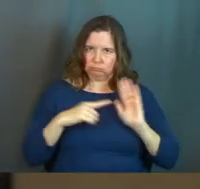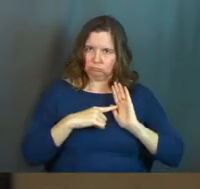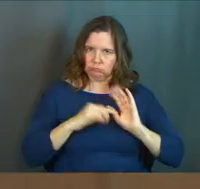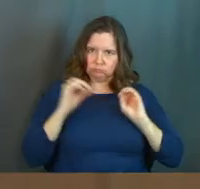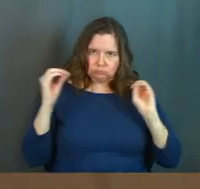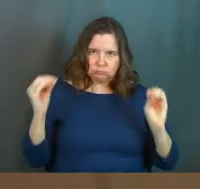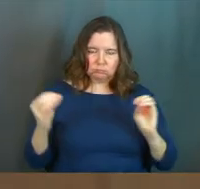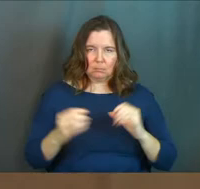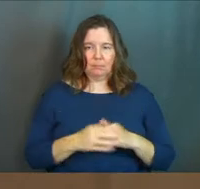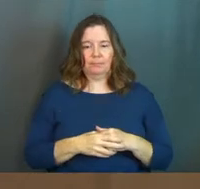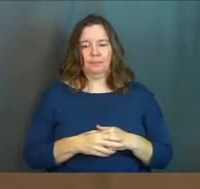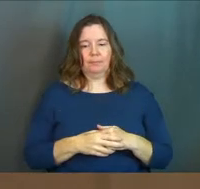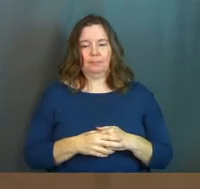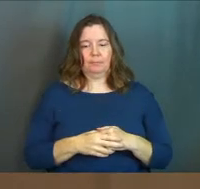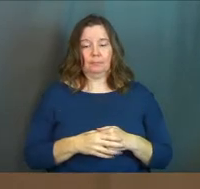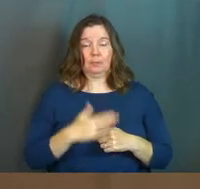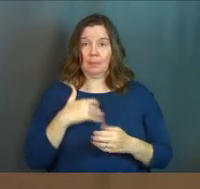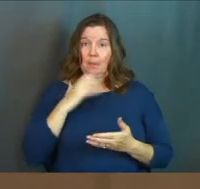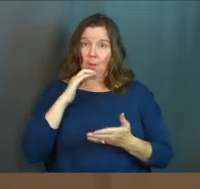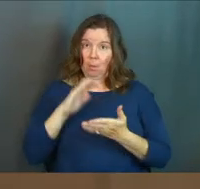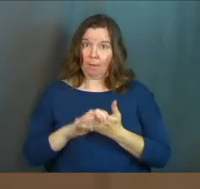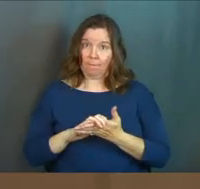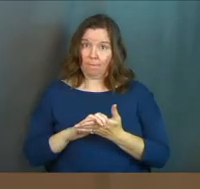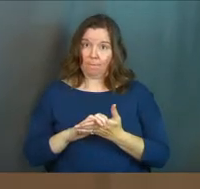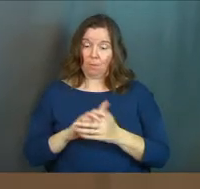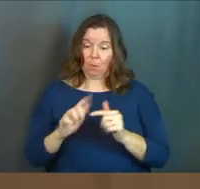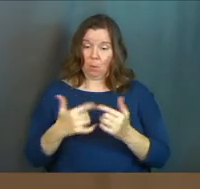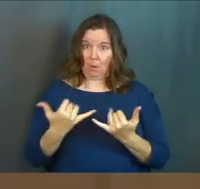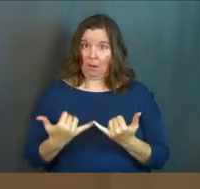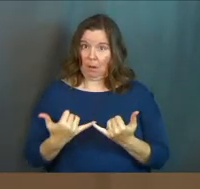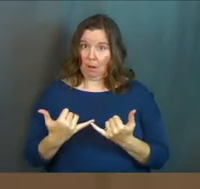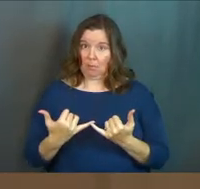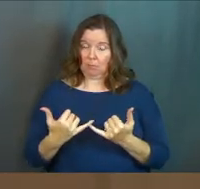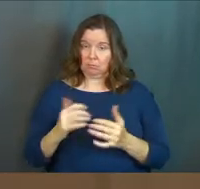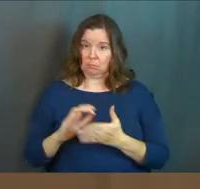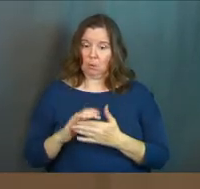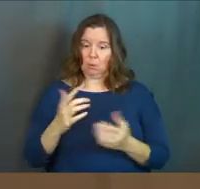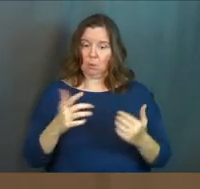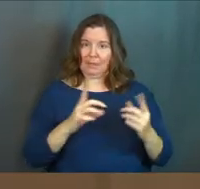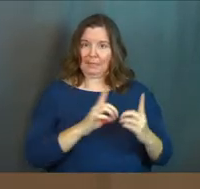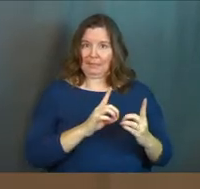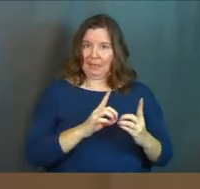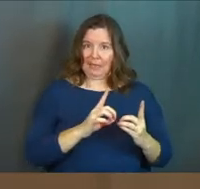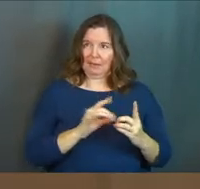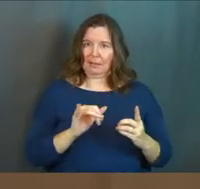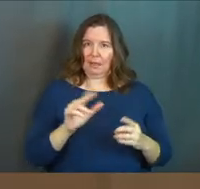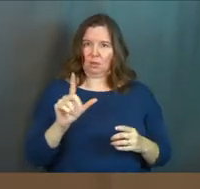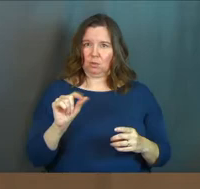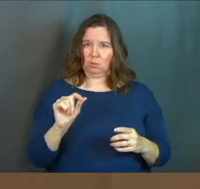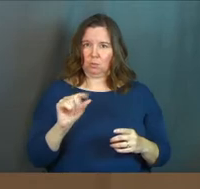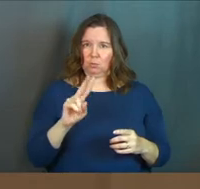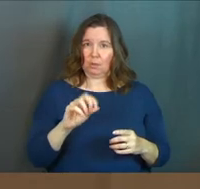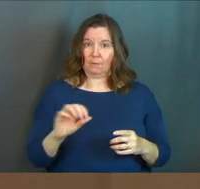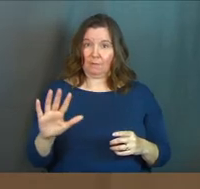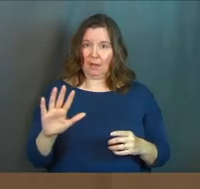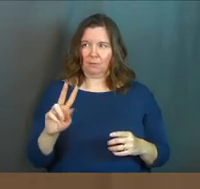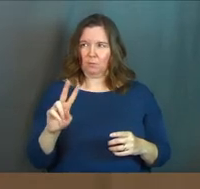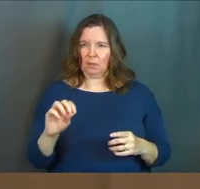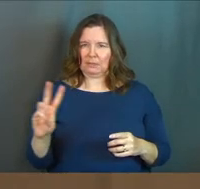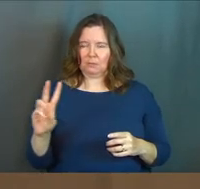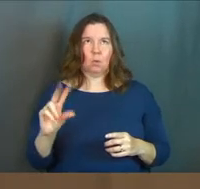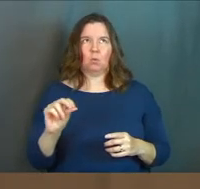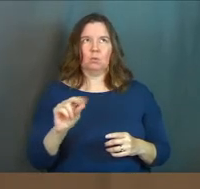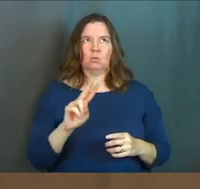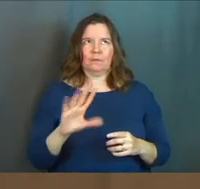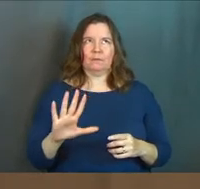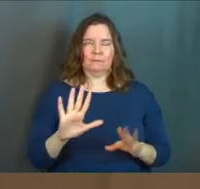anything. My wife, who I'm with now, we dated like in 2005 or 2006,